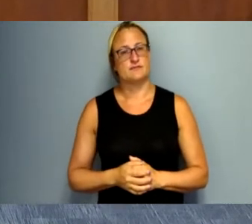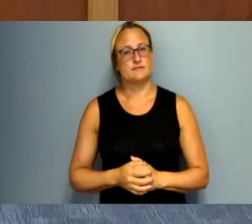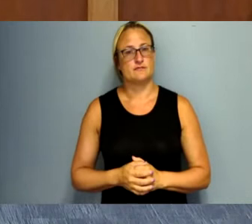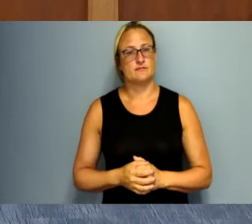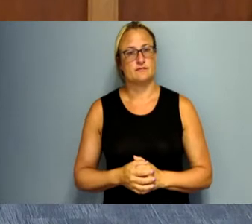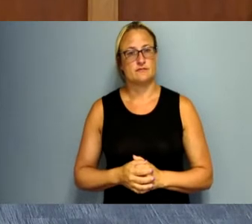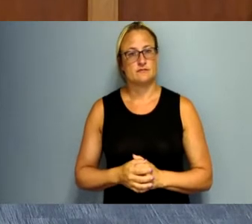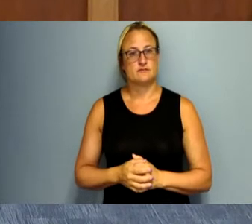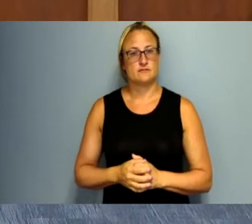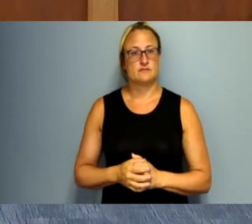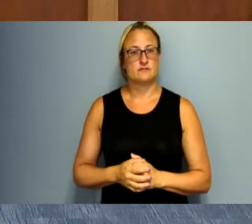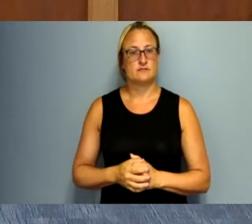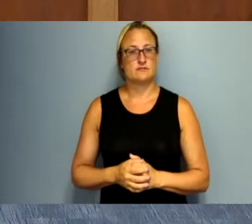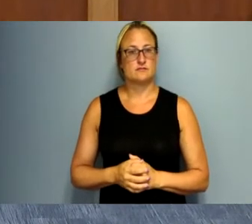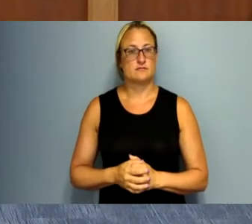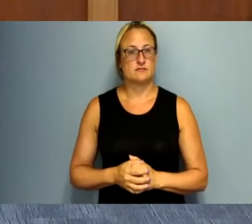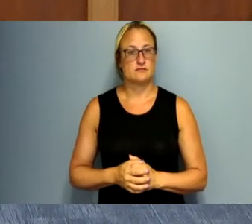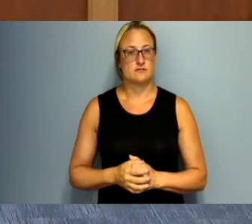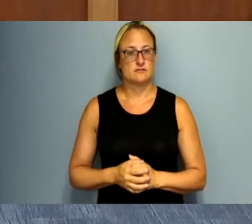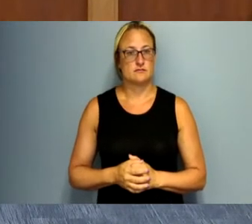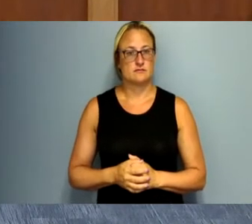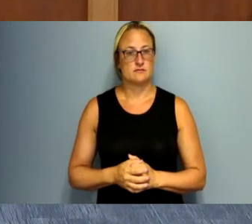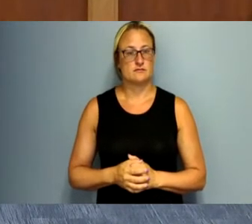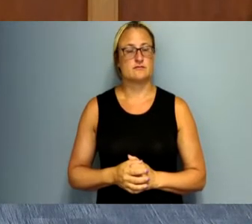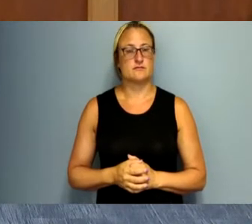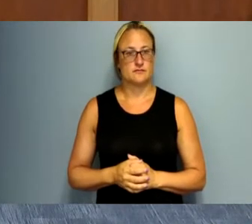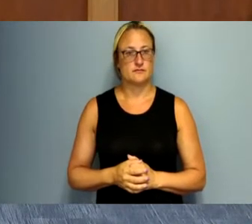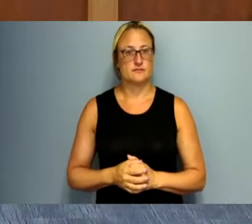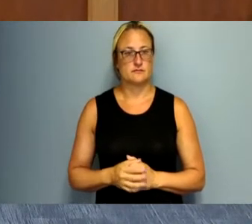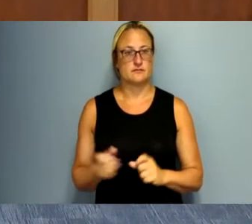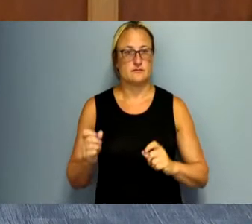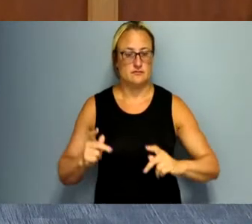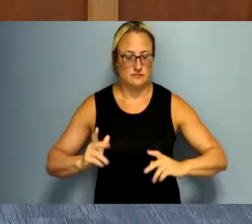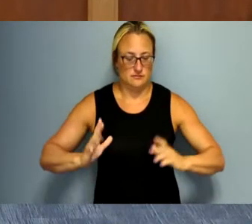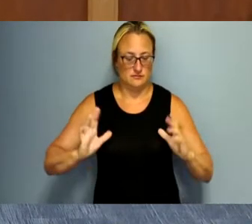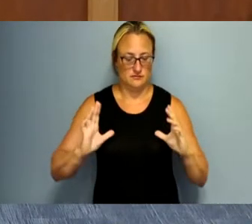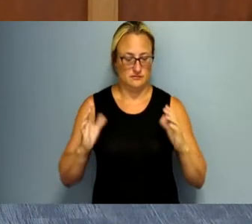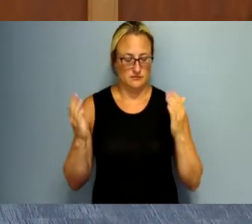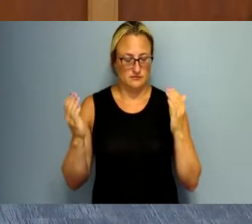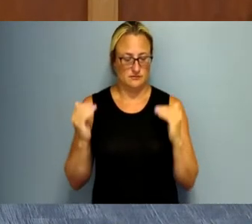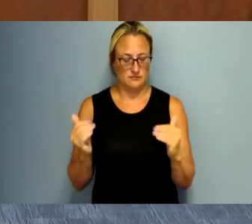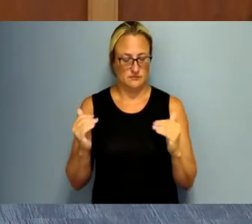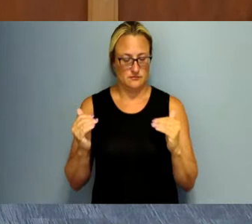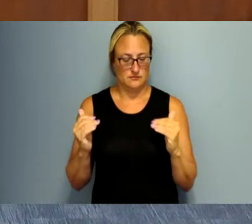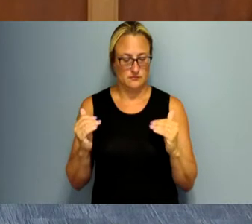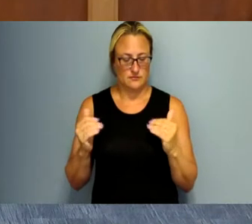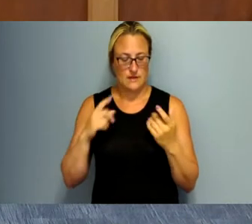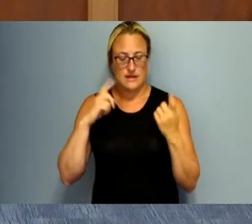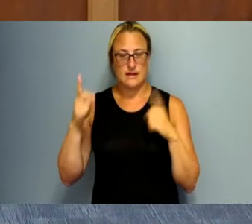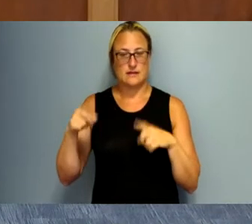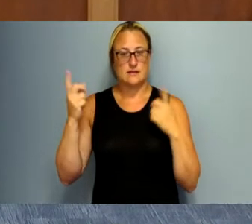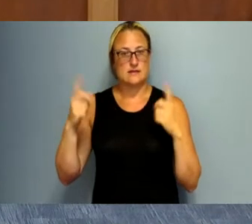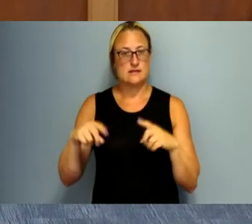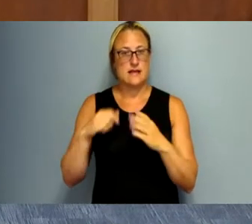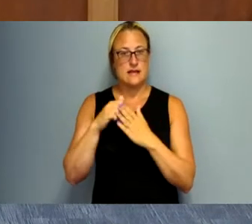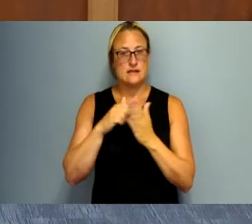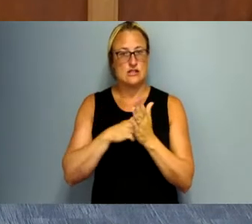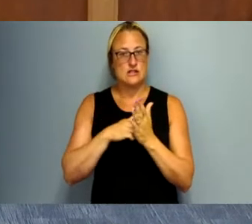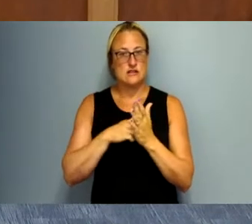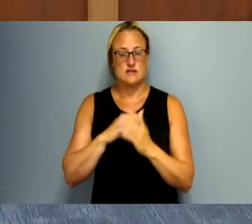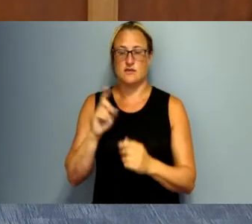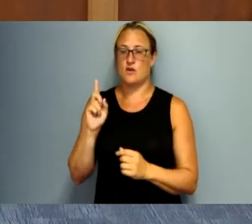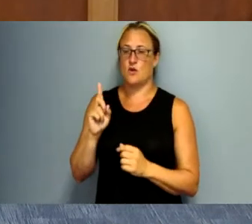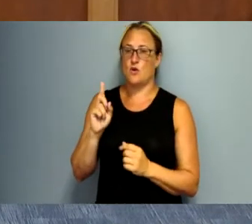Okay. All right. We'll move on to the consent agenda. Oh, sure.